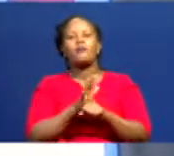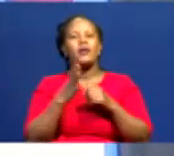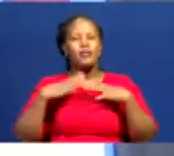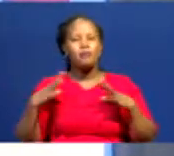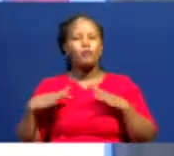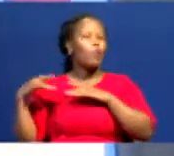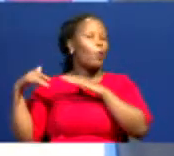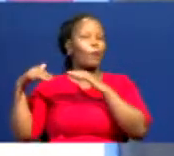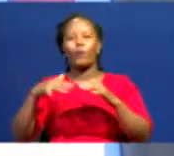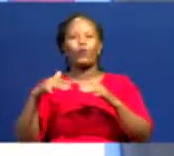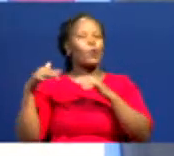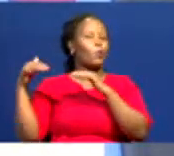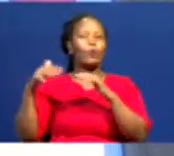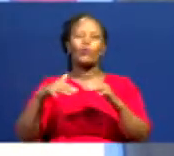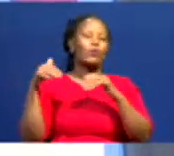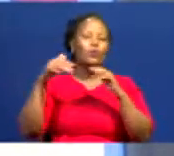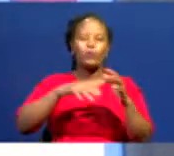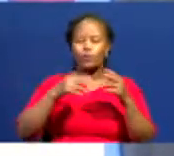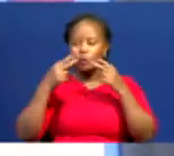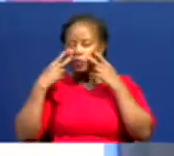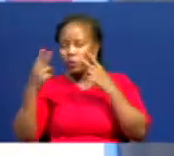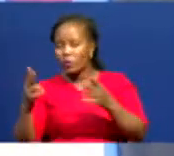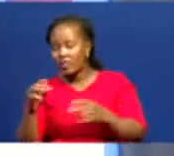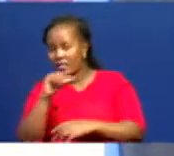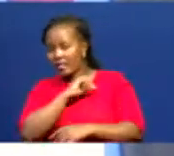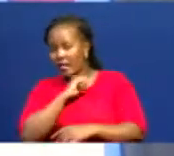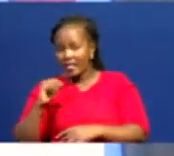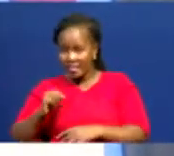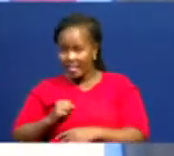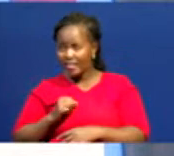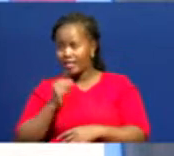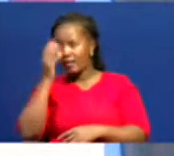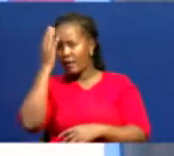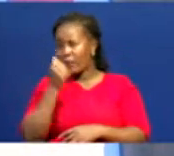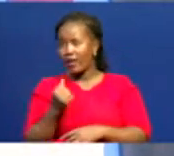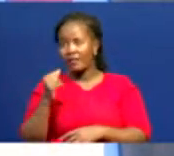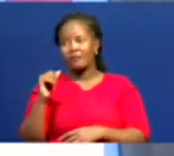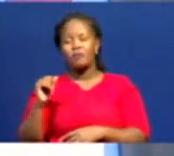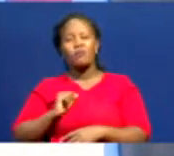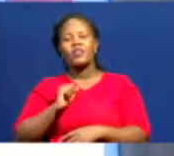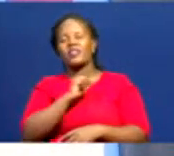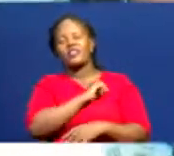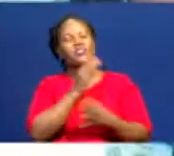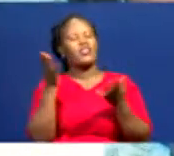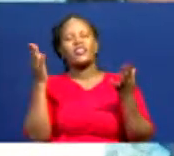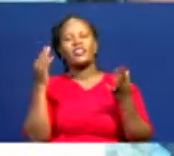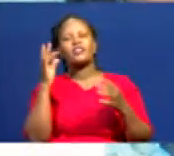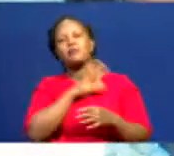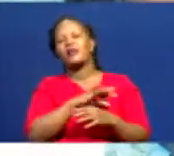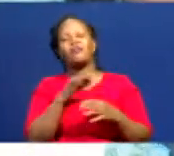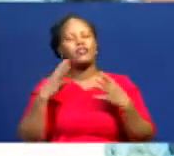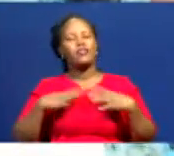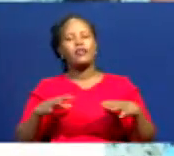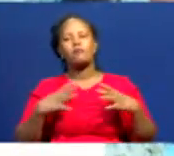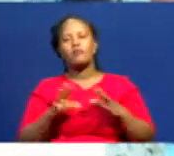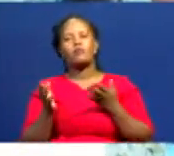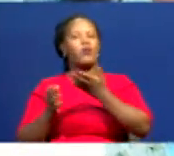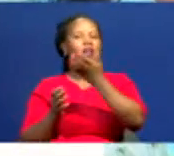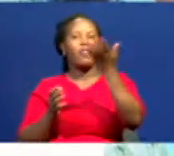lao. Manake bunge la Senate ni bunge la mashinani. Ni bunge la wananchi kule mashinani.